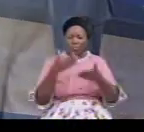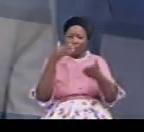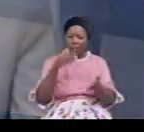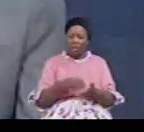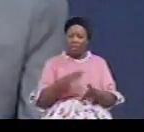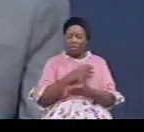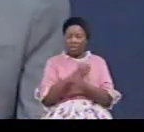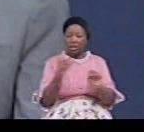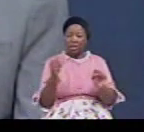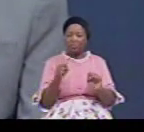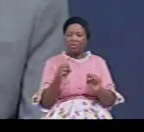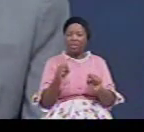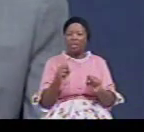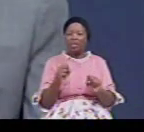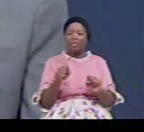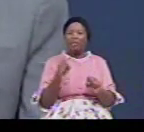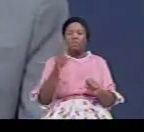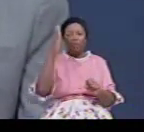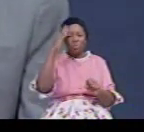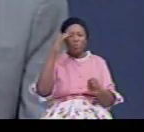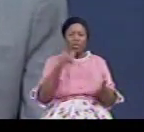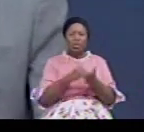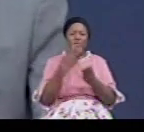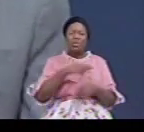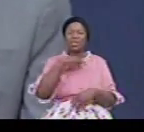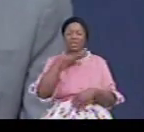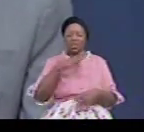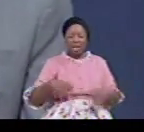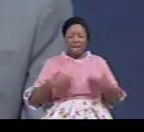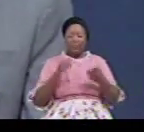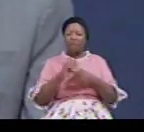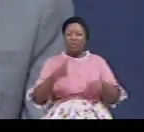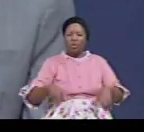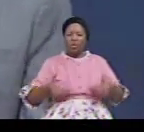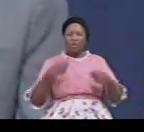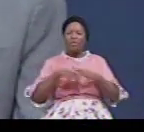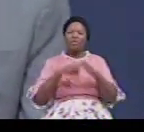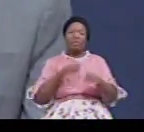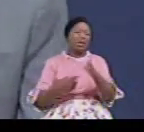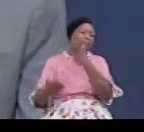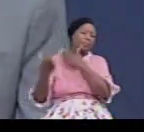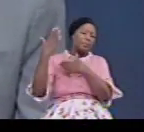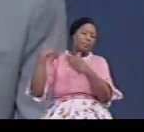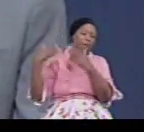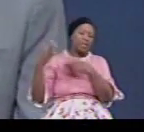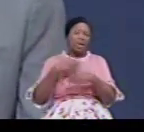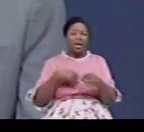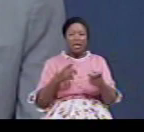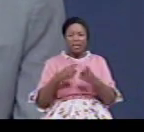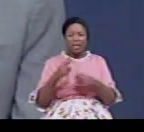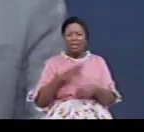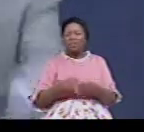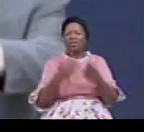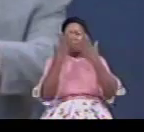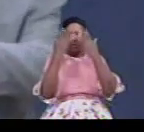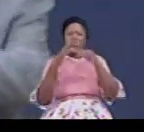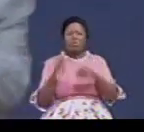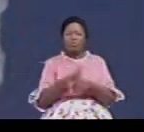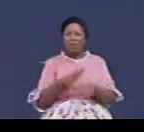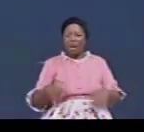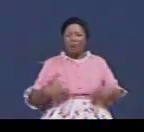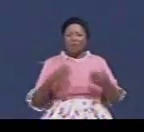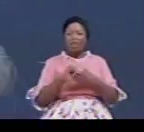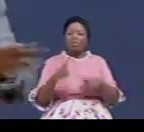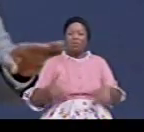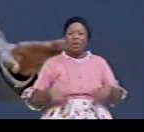that it was a dirty life you lived in the past. It was a sorrowful life you lived in